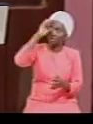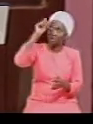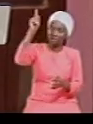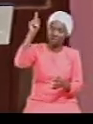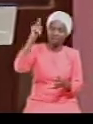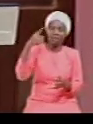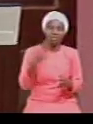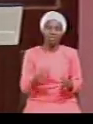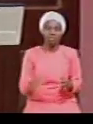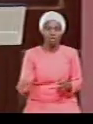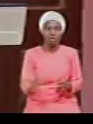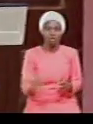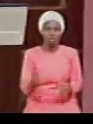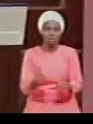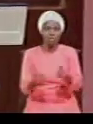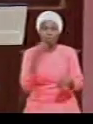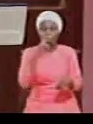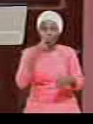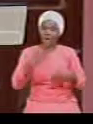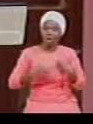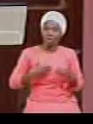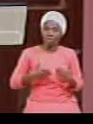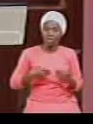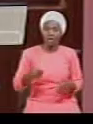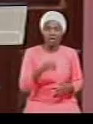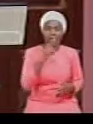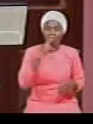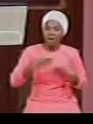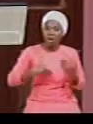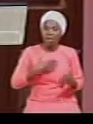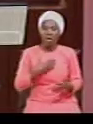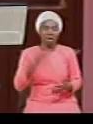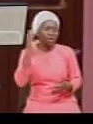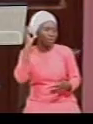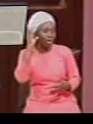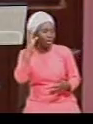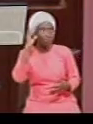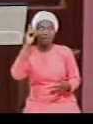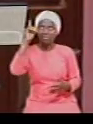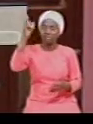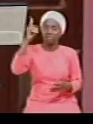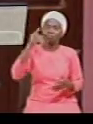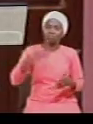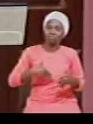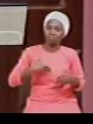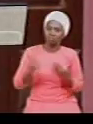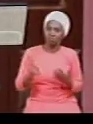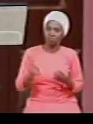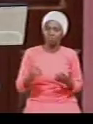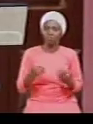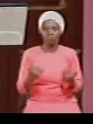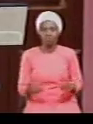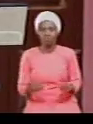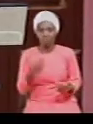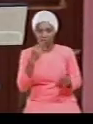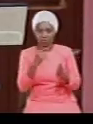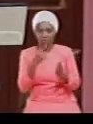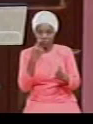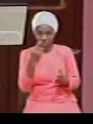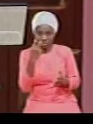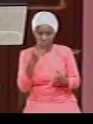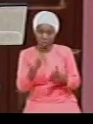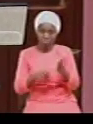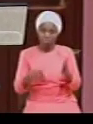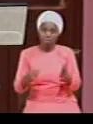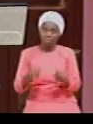common people were happy and they heard him gladly. Now you see what the Father said,